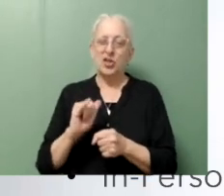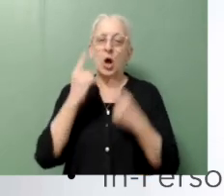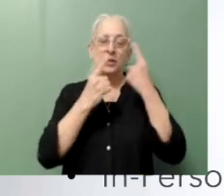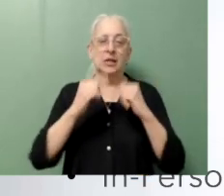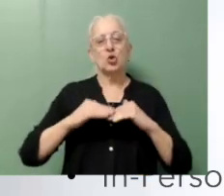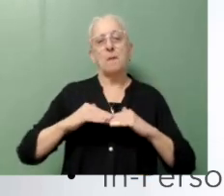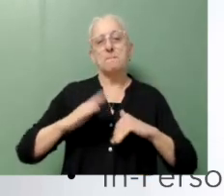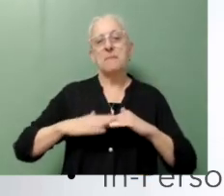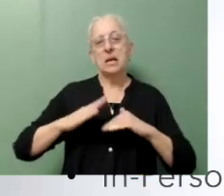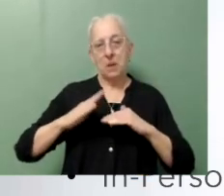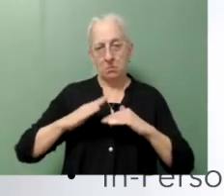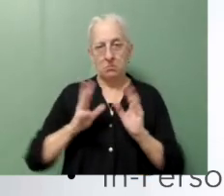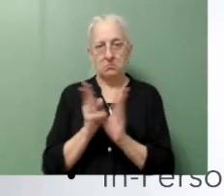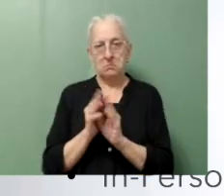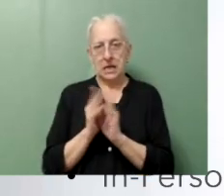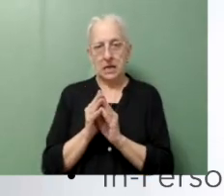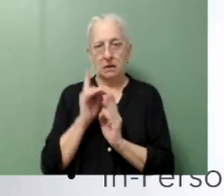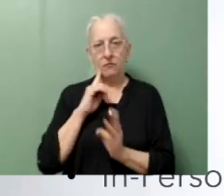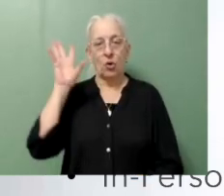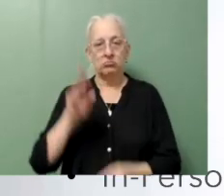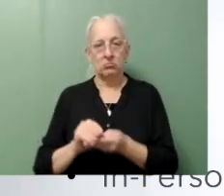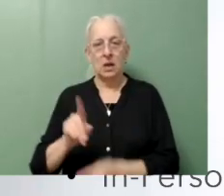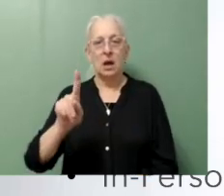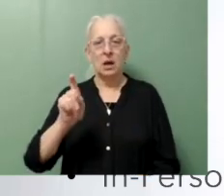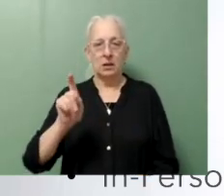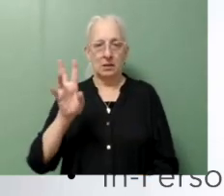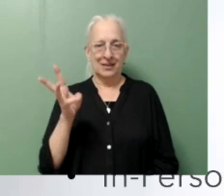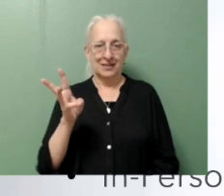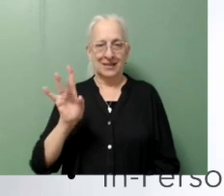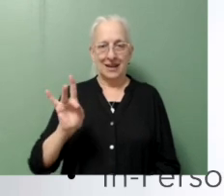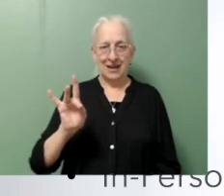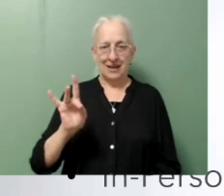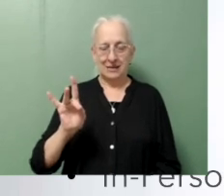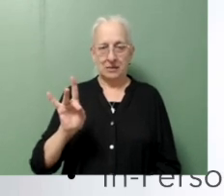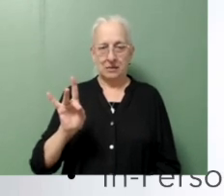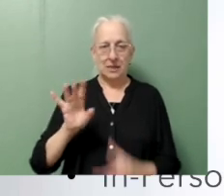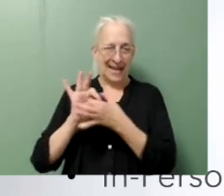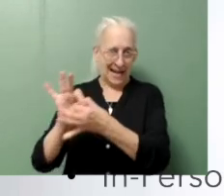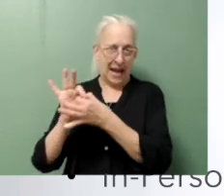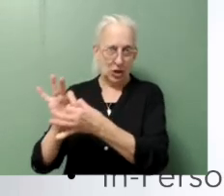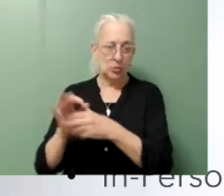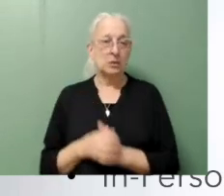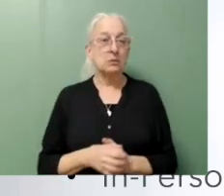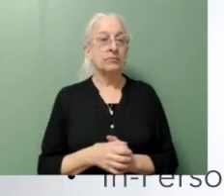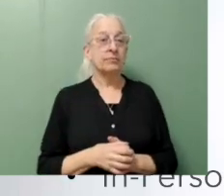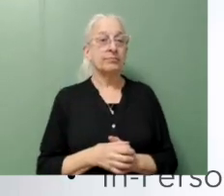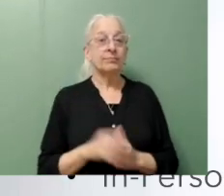of 168 engagements. In terms of specific